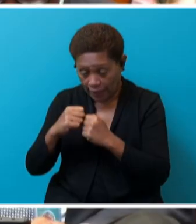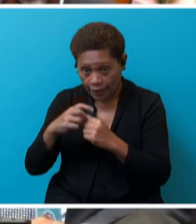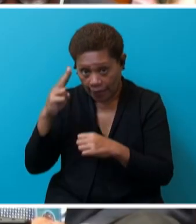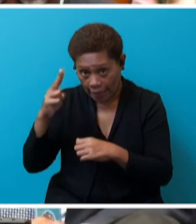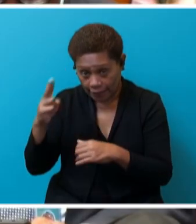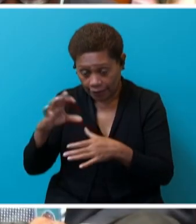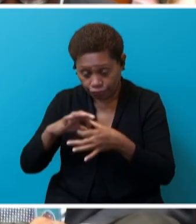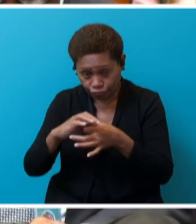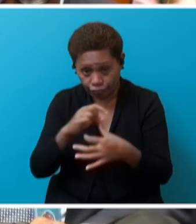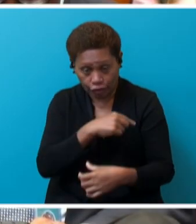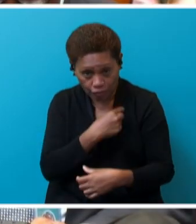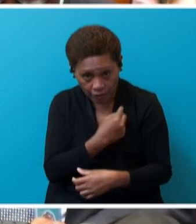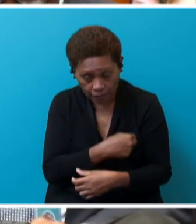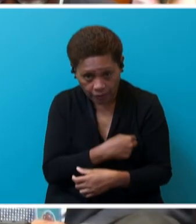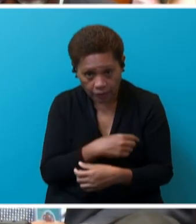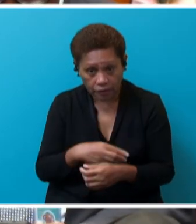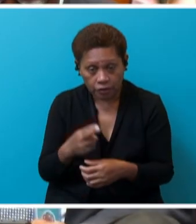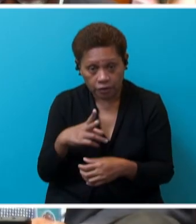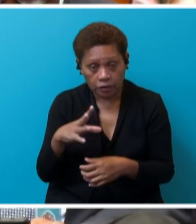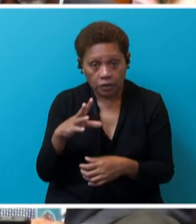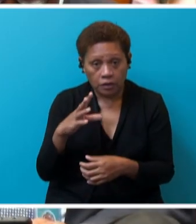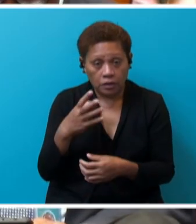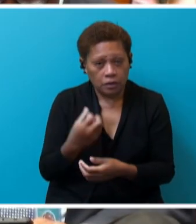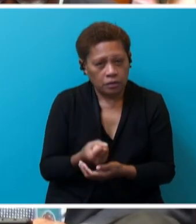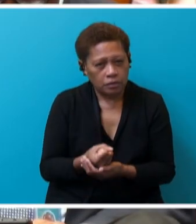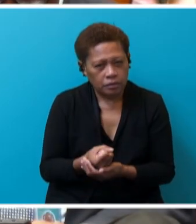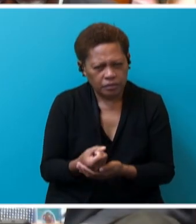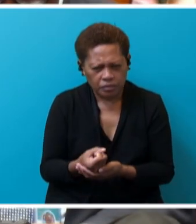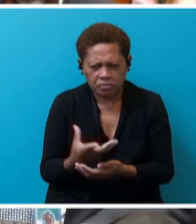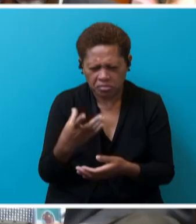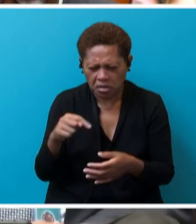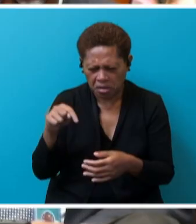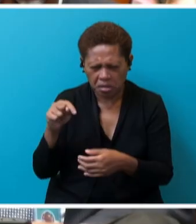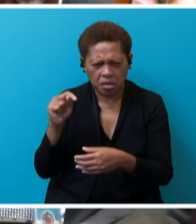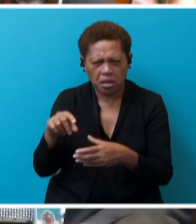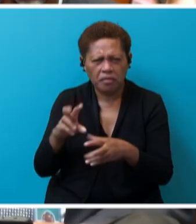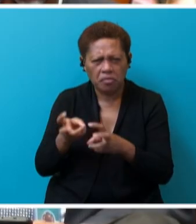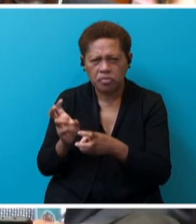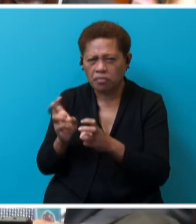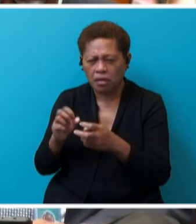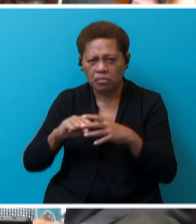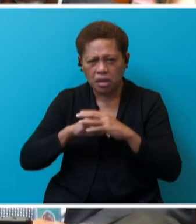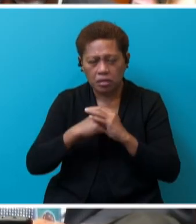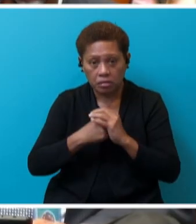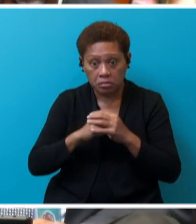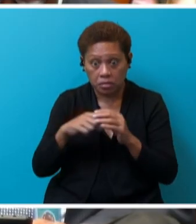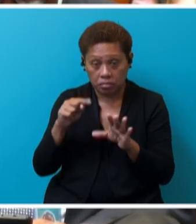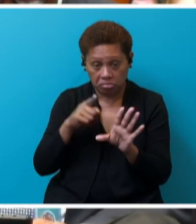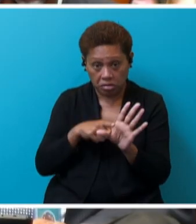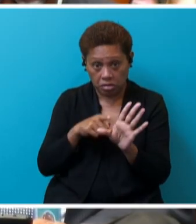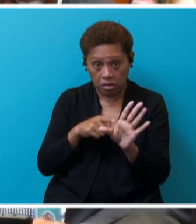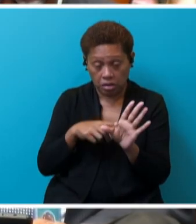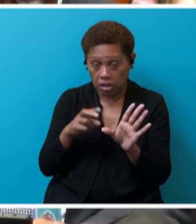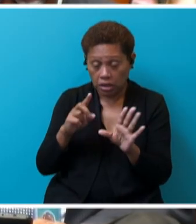water security following the unprecedented disruptions of the COVID-19 pandemic. It was a year that tested our resilience